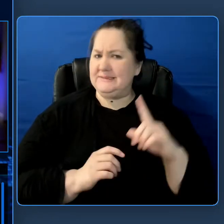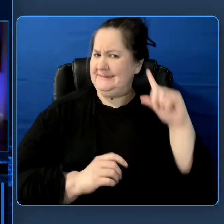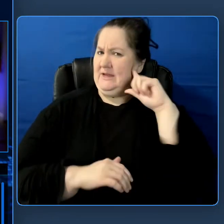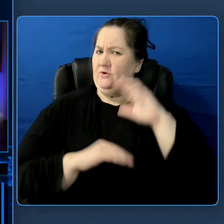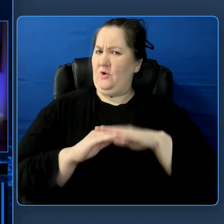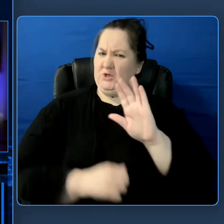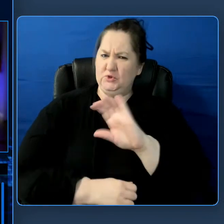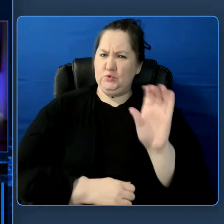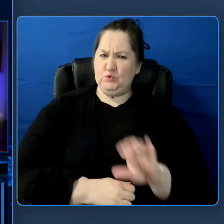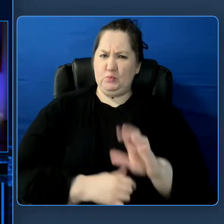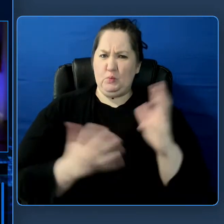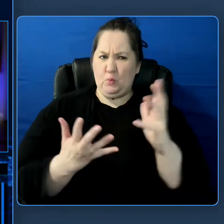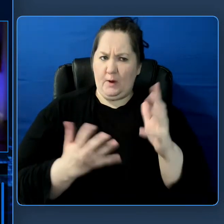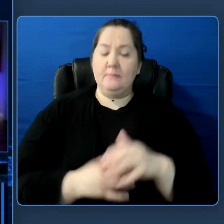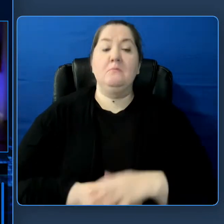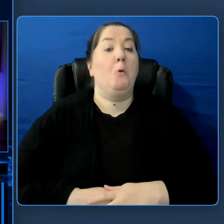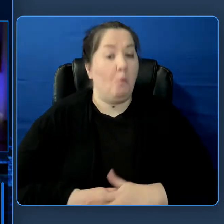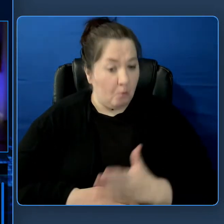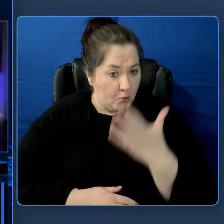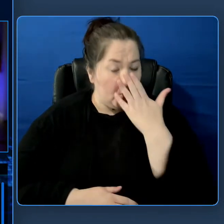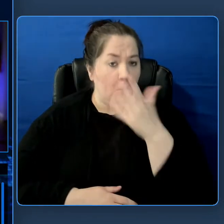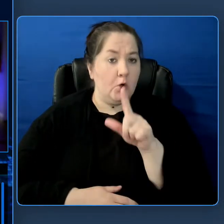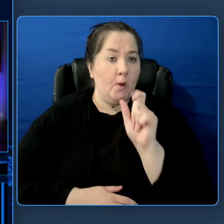Paul, that's a really good question.